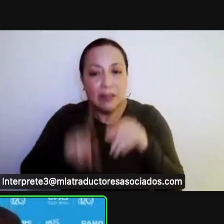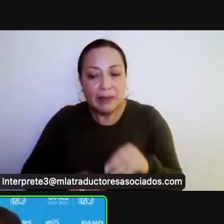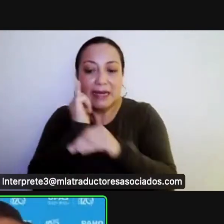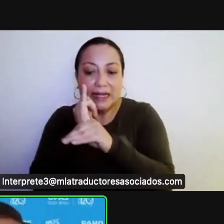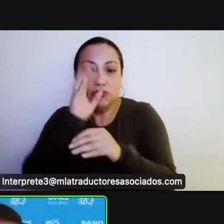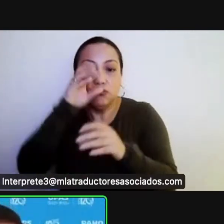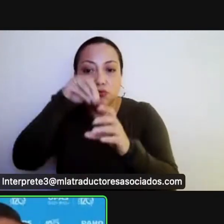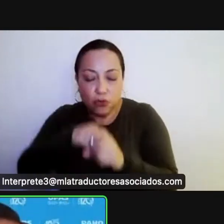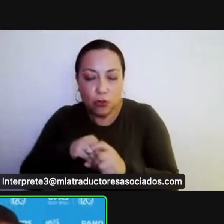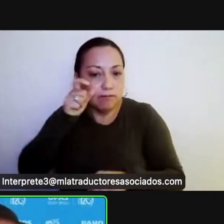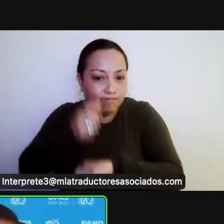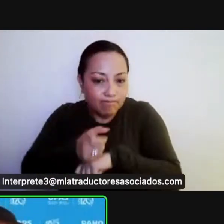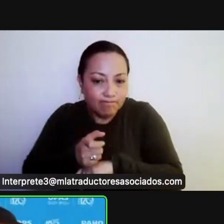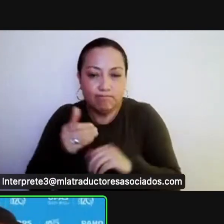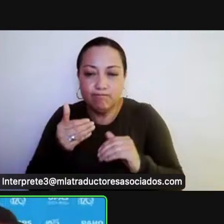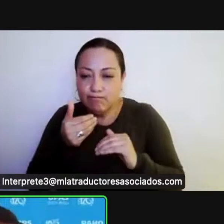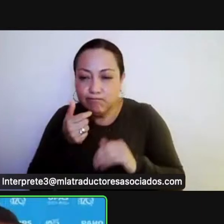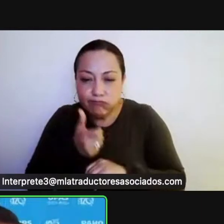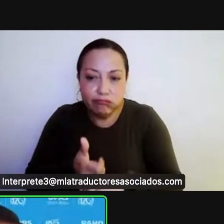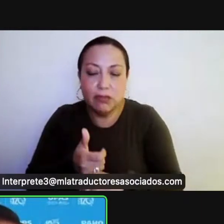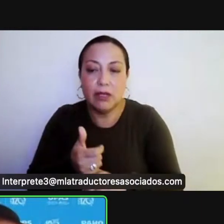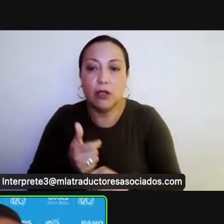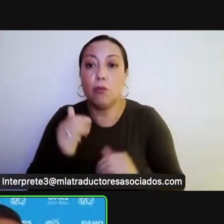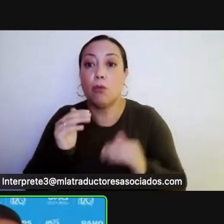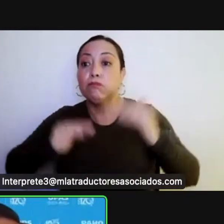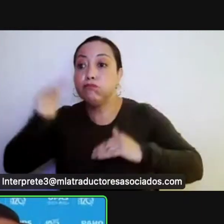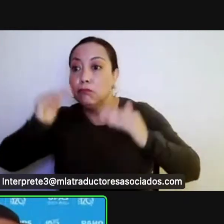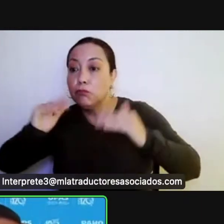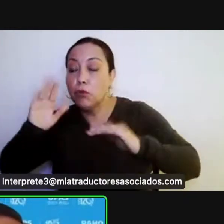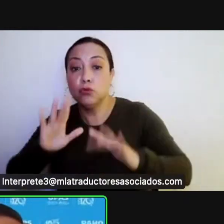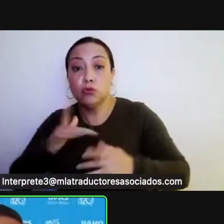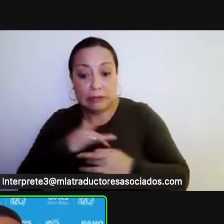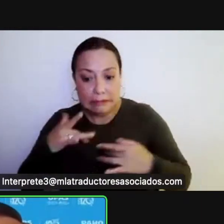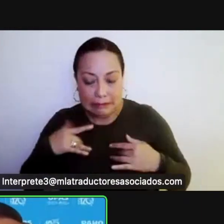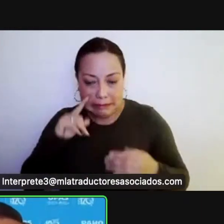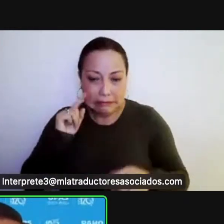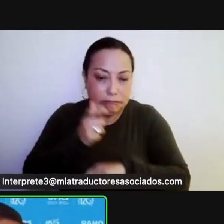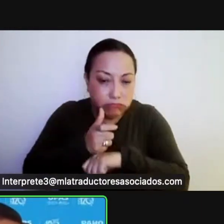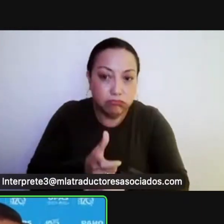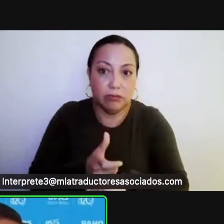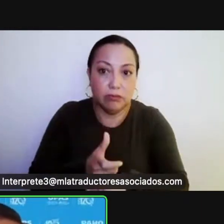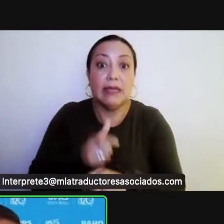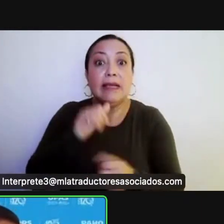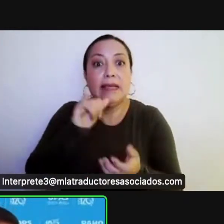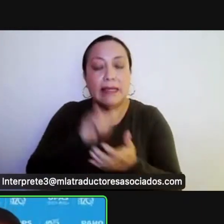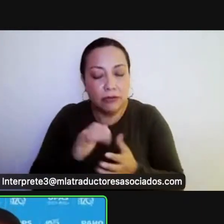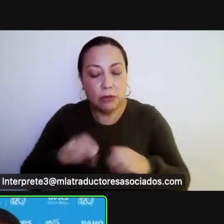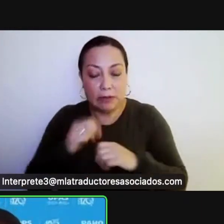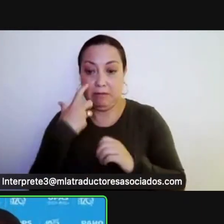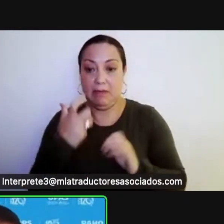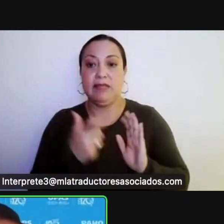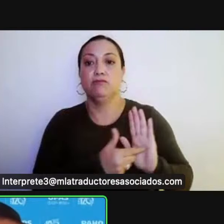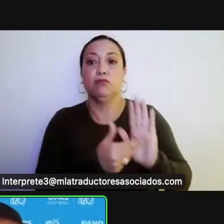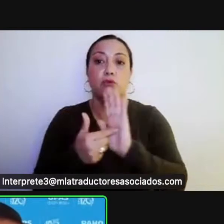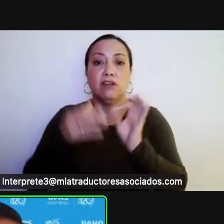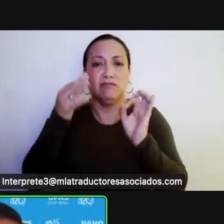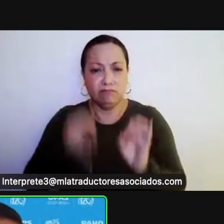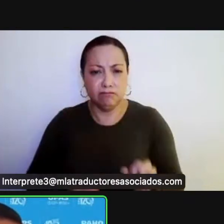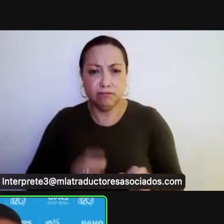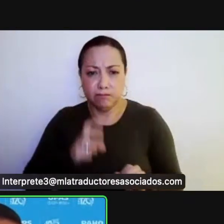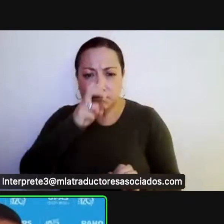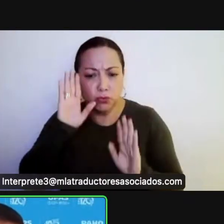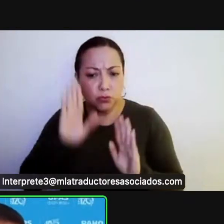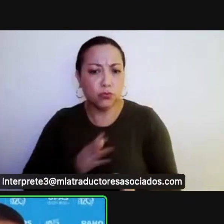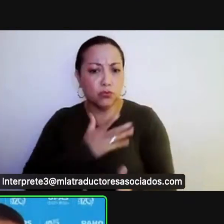institutions and its capabilities, but also to make more visible the inequalities with